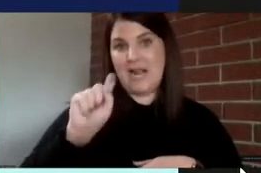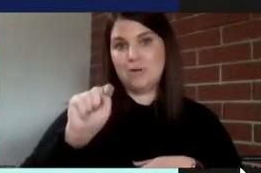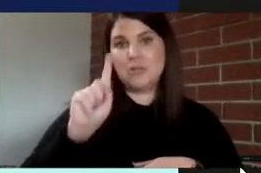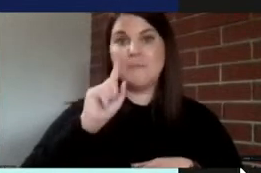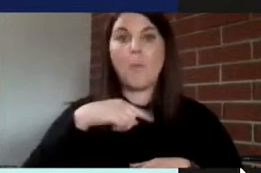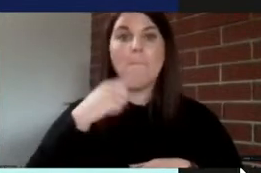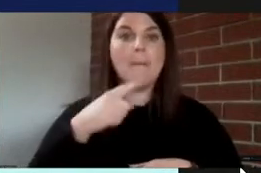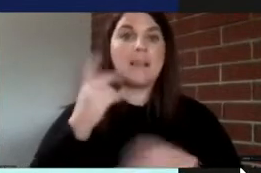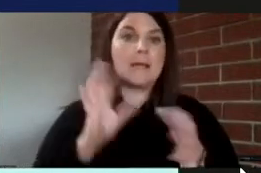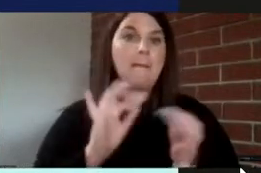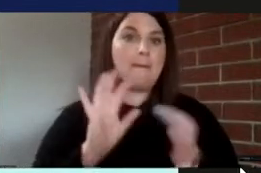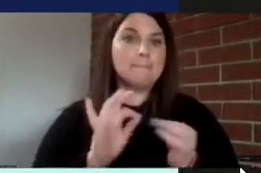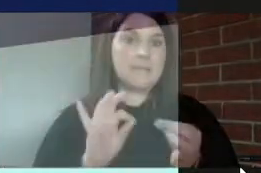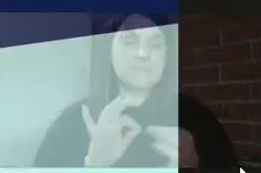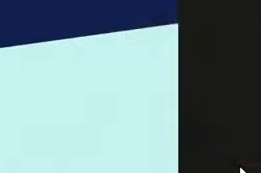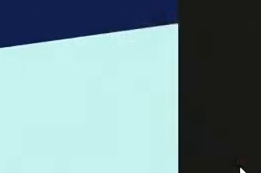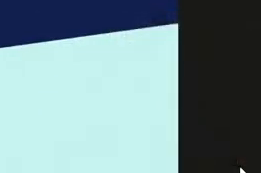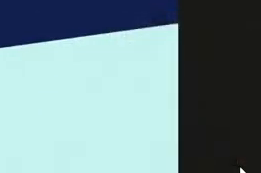comment.